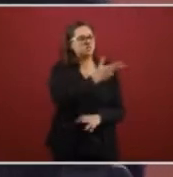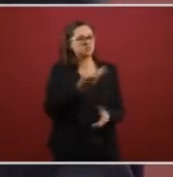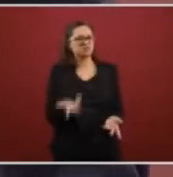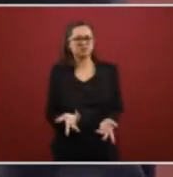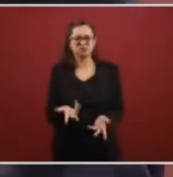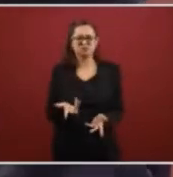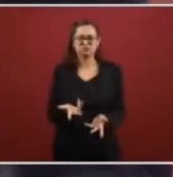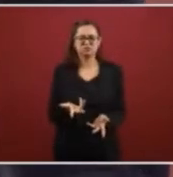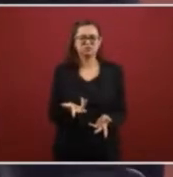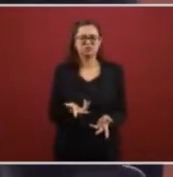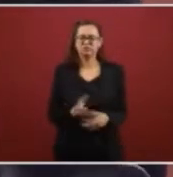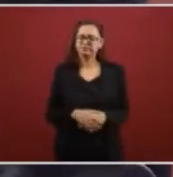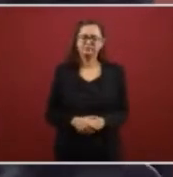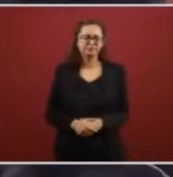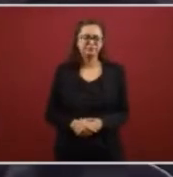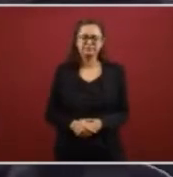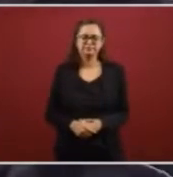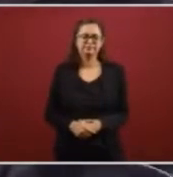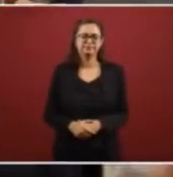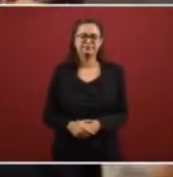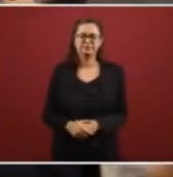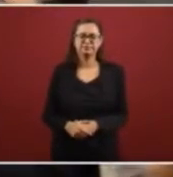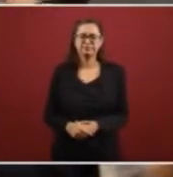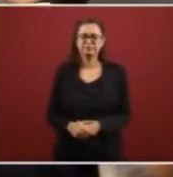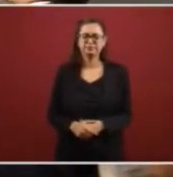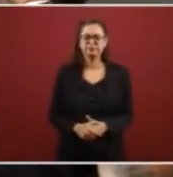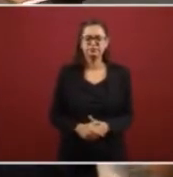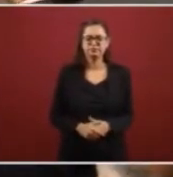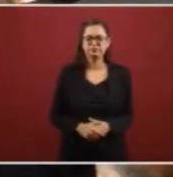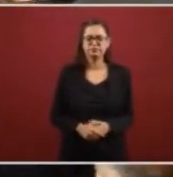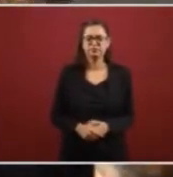past? And then look,